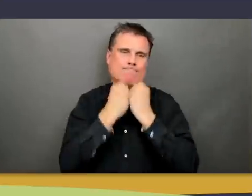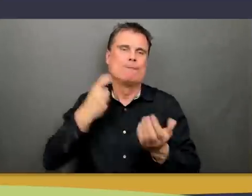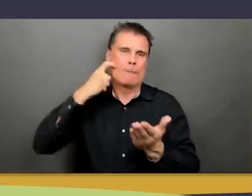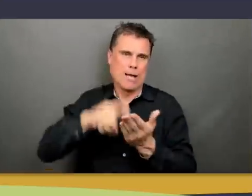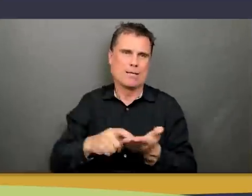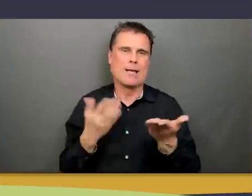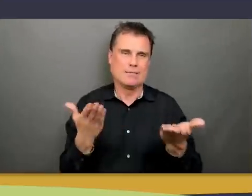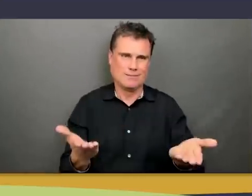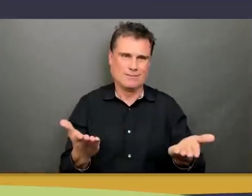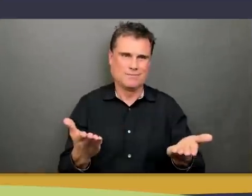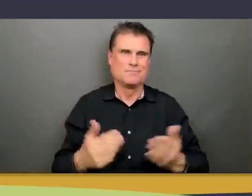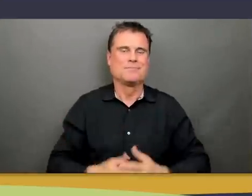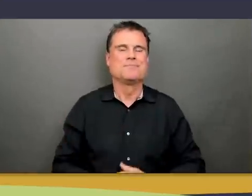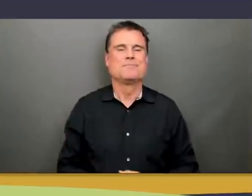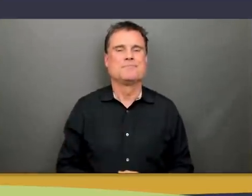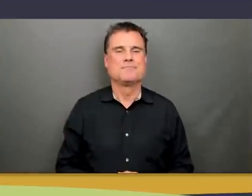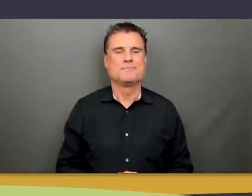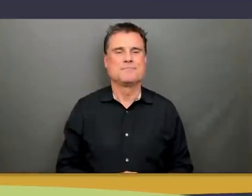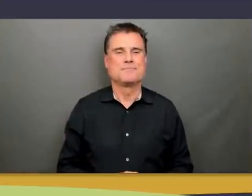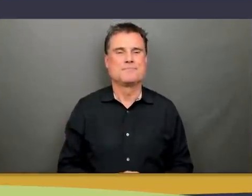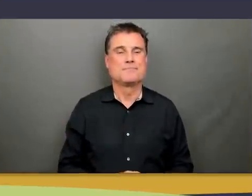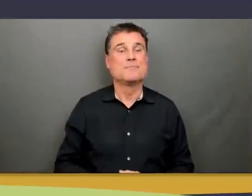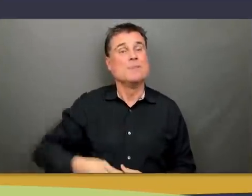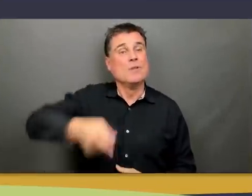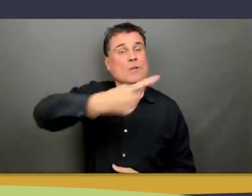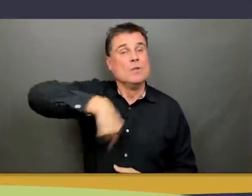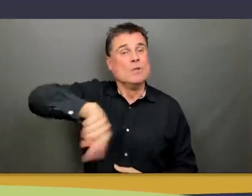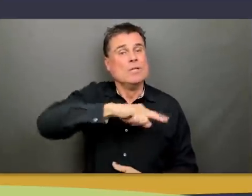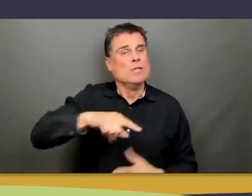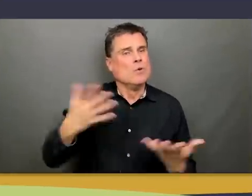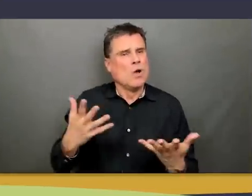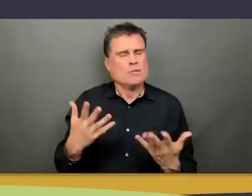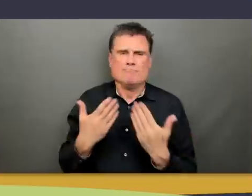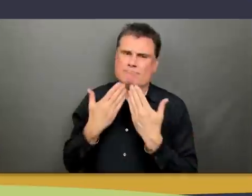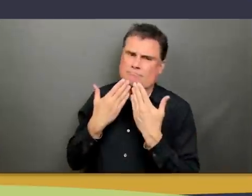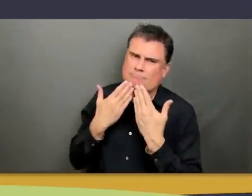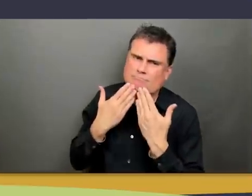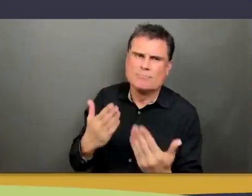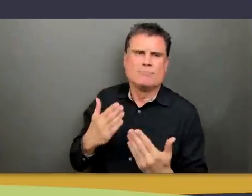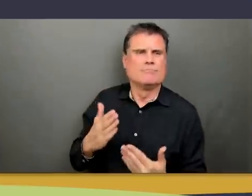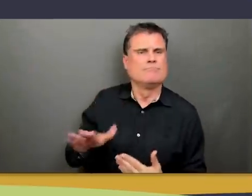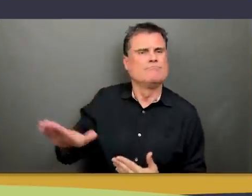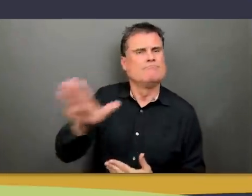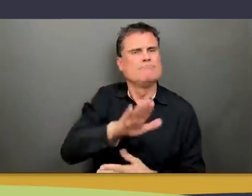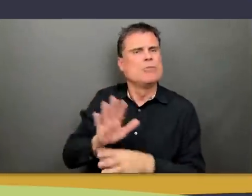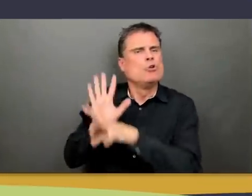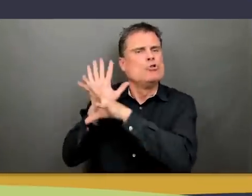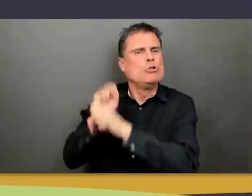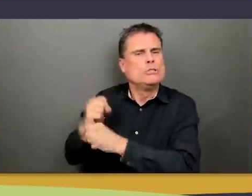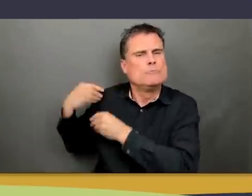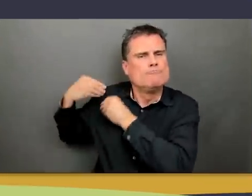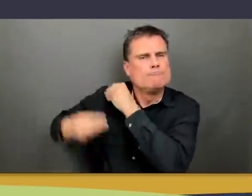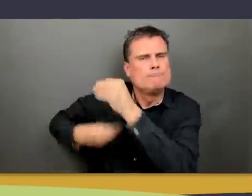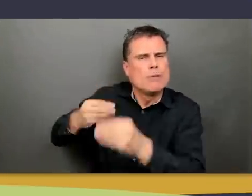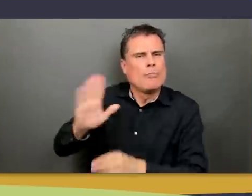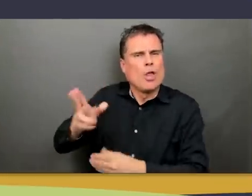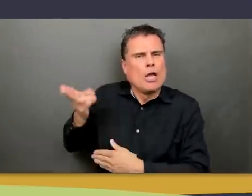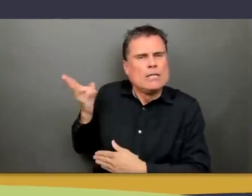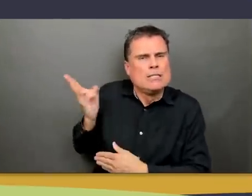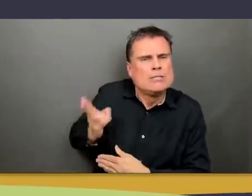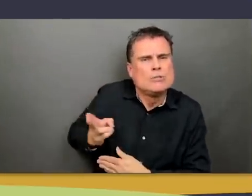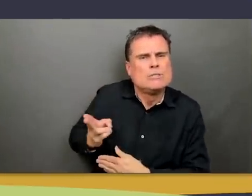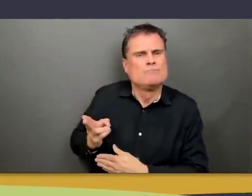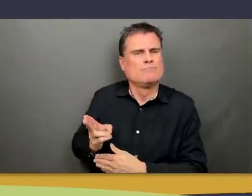traditions, perspectives, and ways of life that are foundation of this great territory and contribute to our strength and